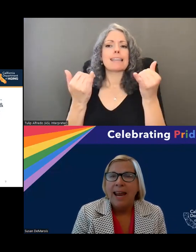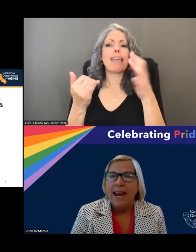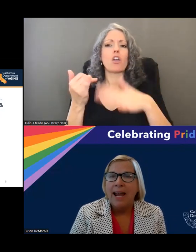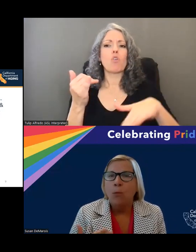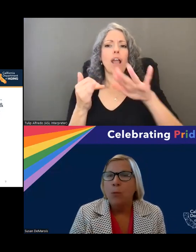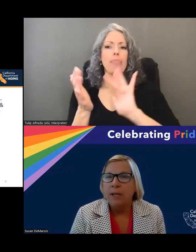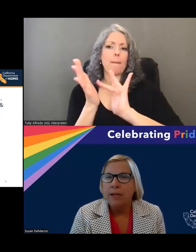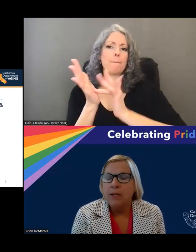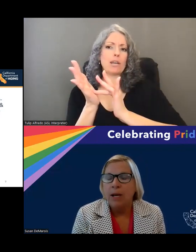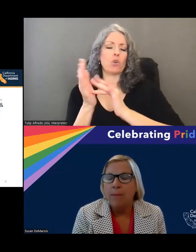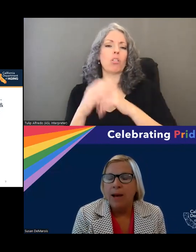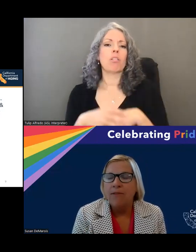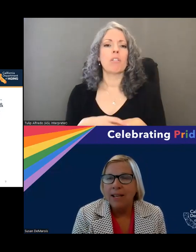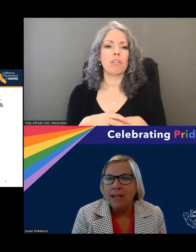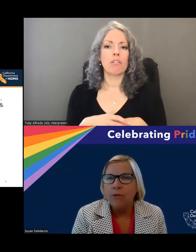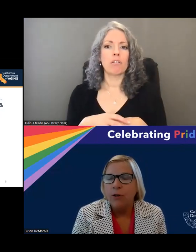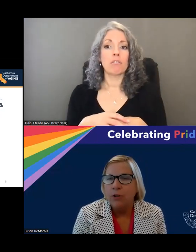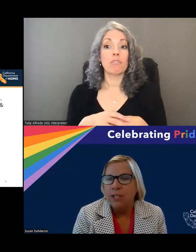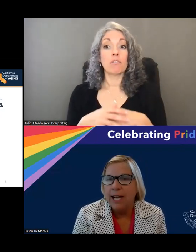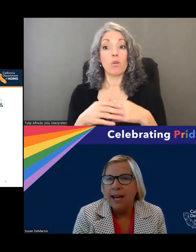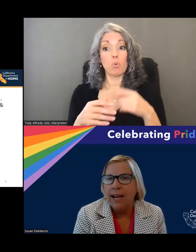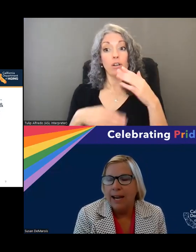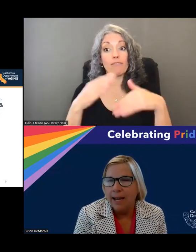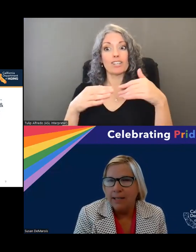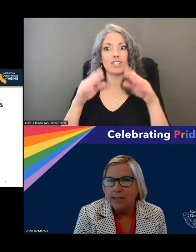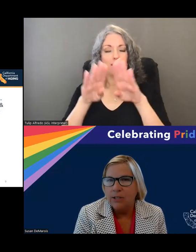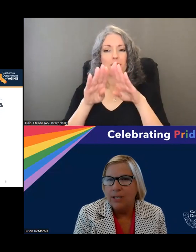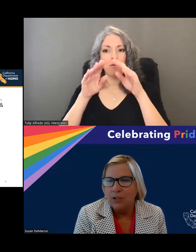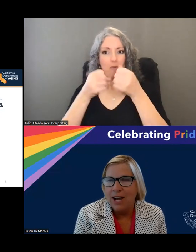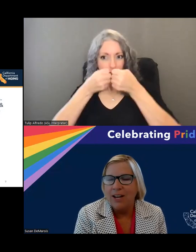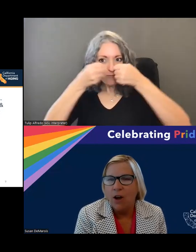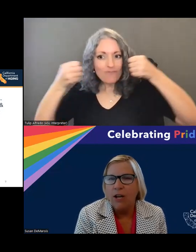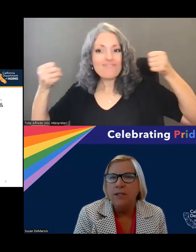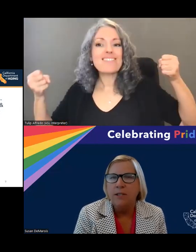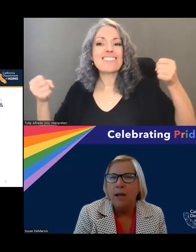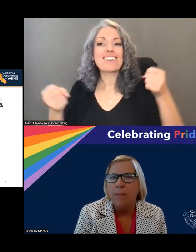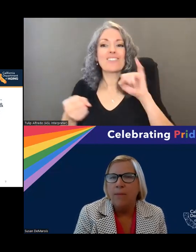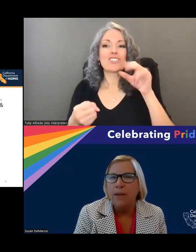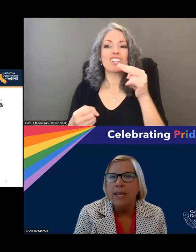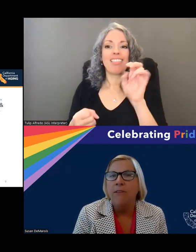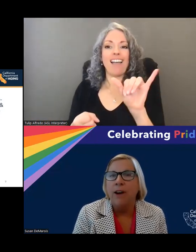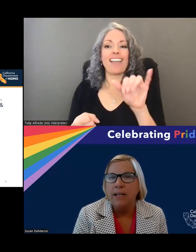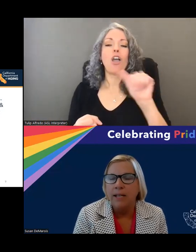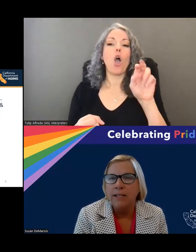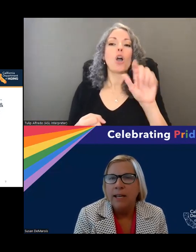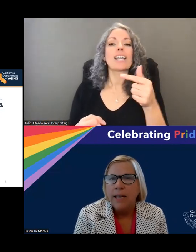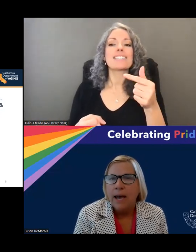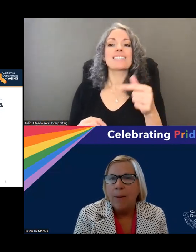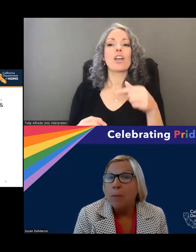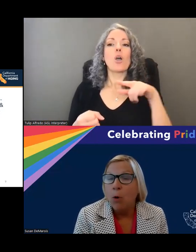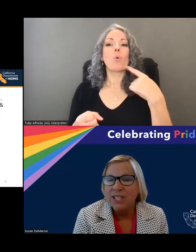midpoint, and we'll be unveiling for you today and in July and August the key